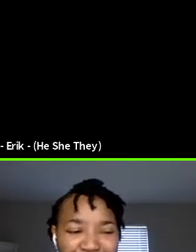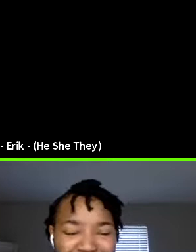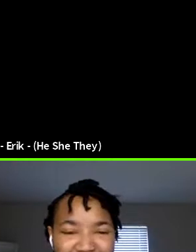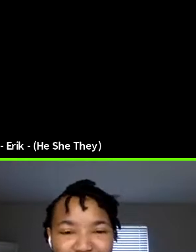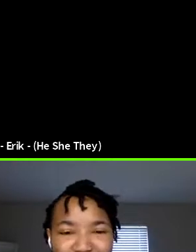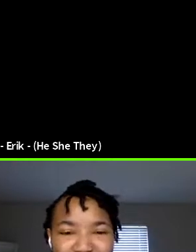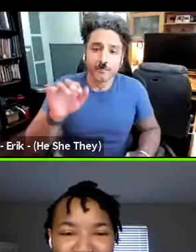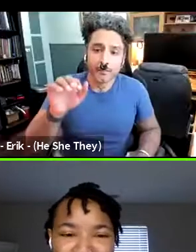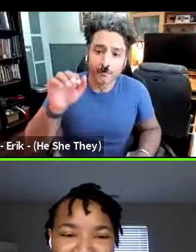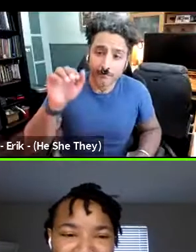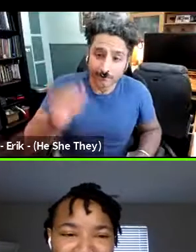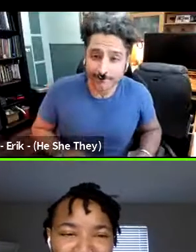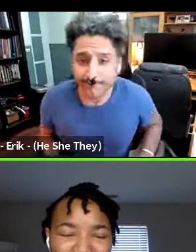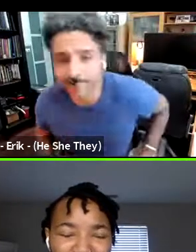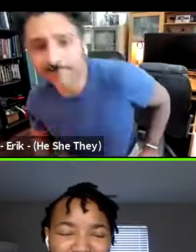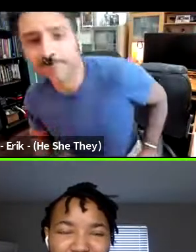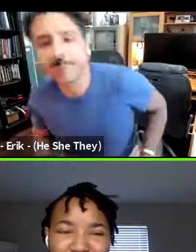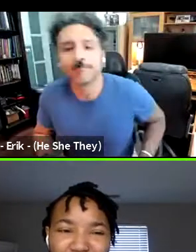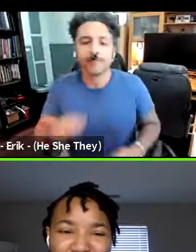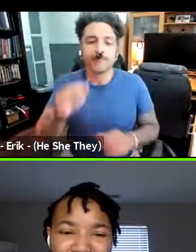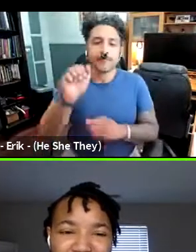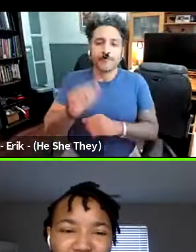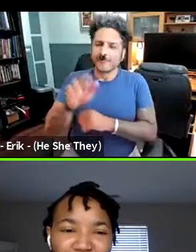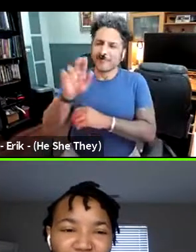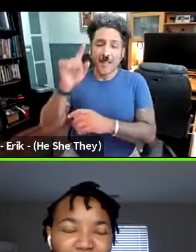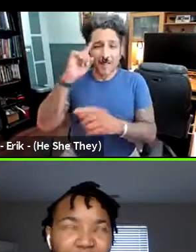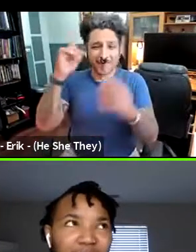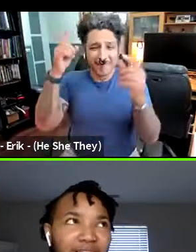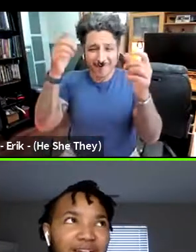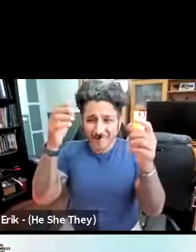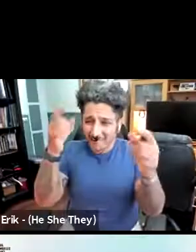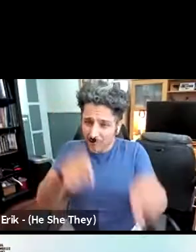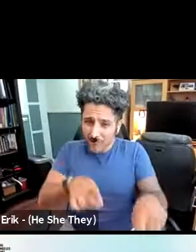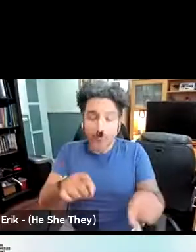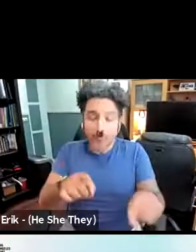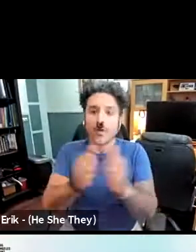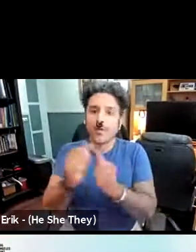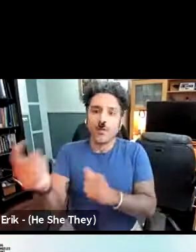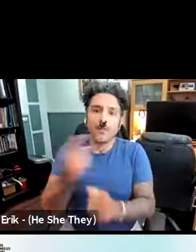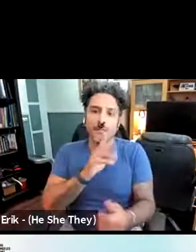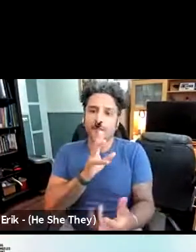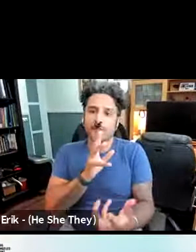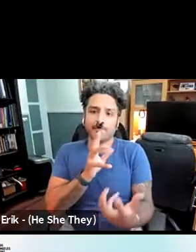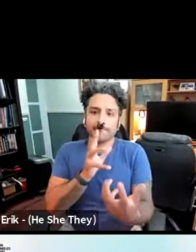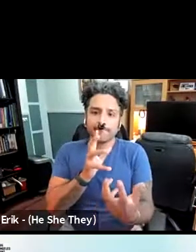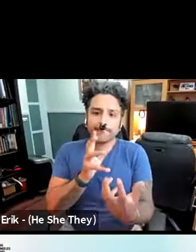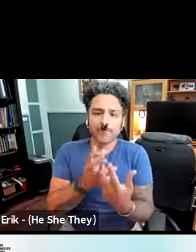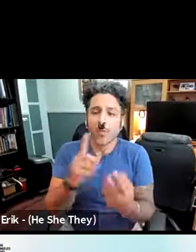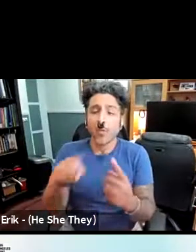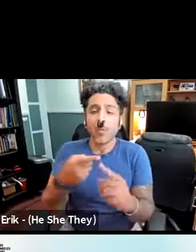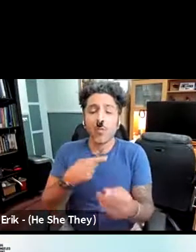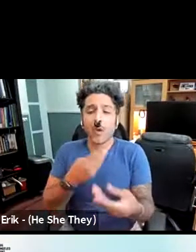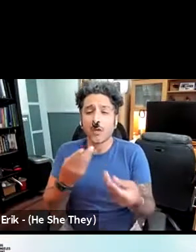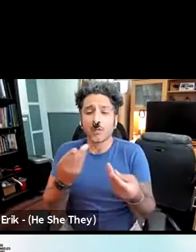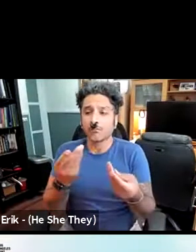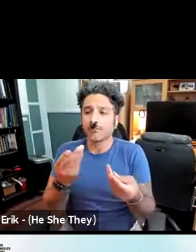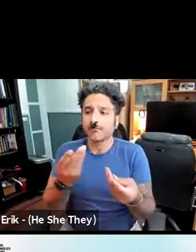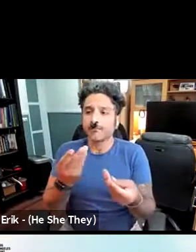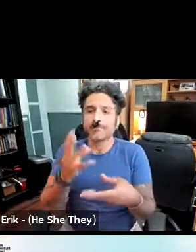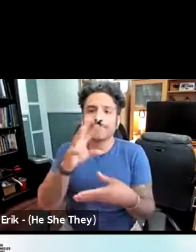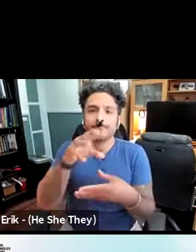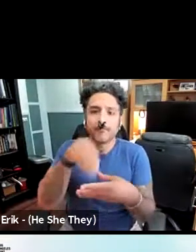the agreeing part. I'm sitting with the thought that, like, when we're engaging in these mutual aid